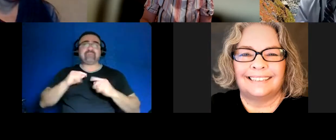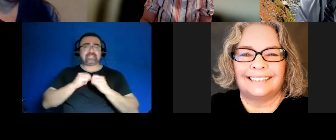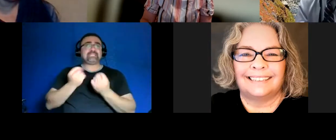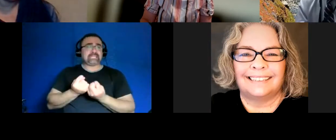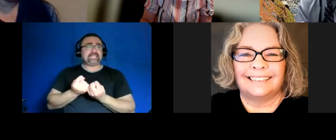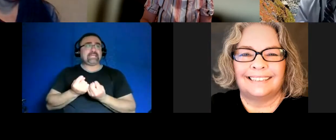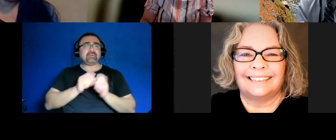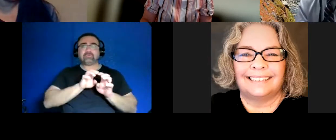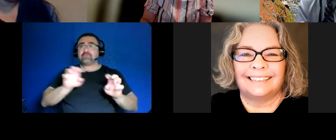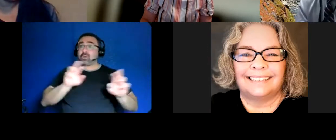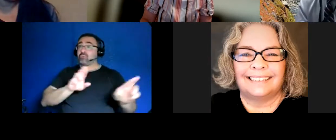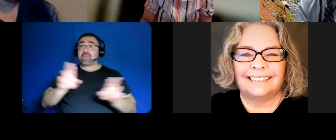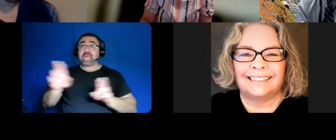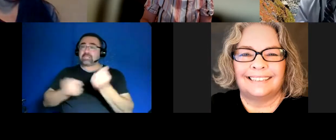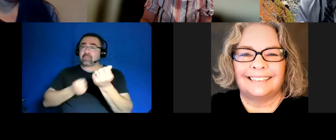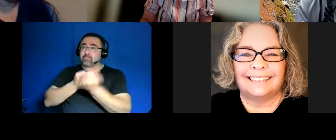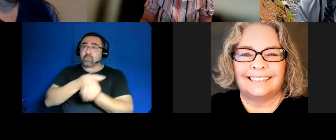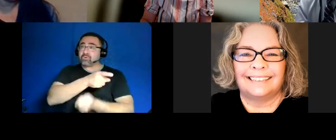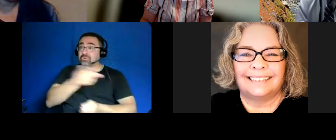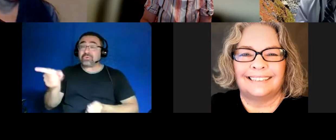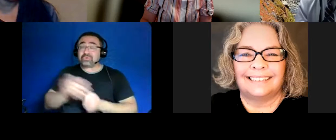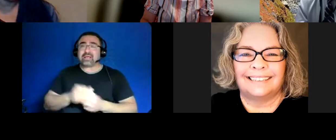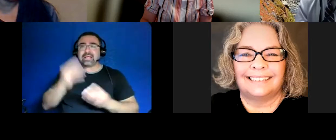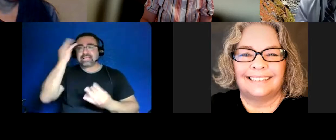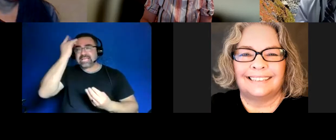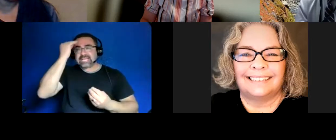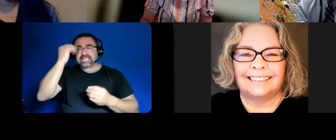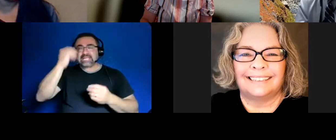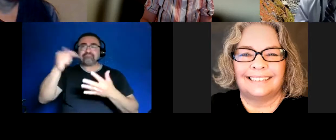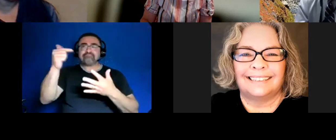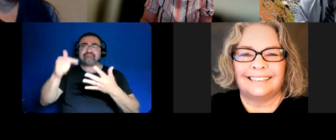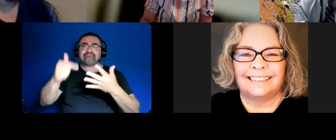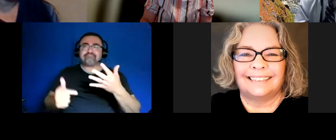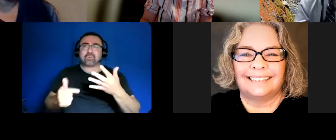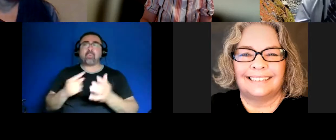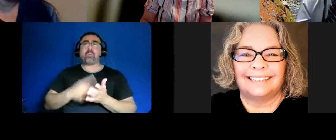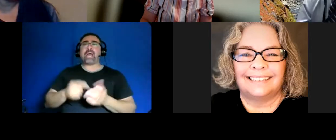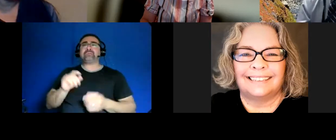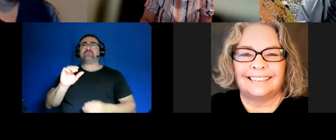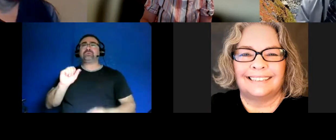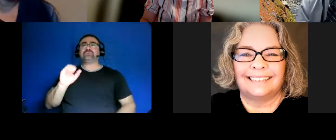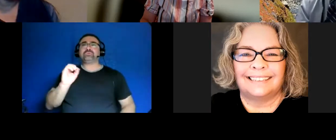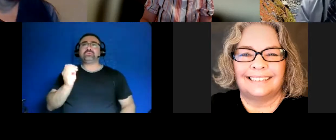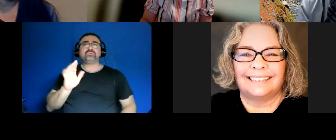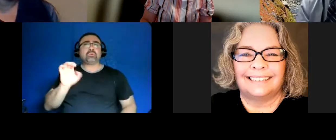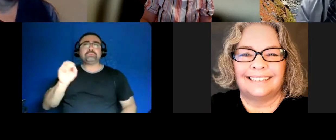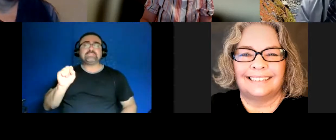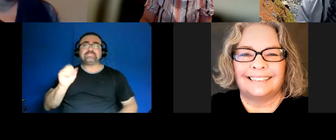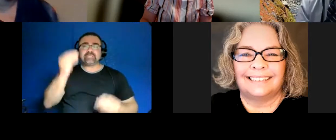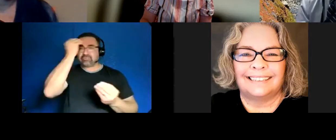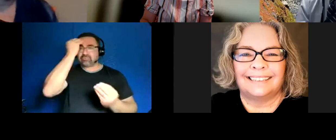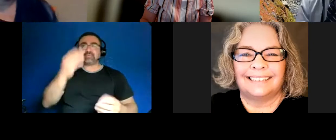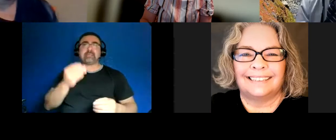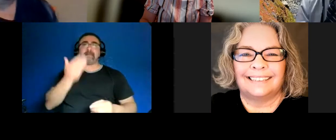is ready to support you and thinking through what sources of information are best